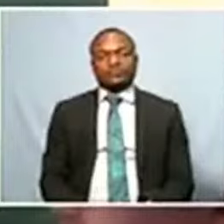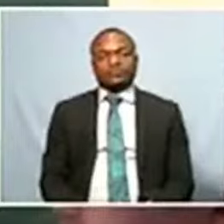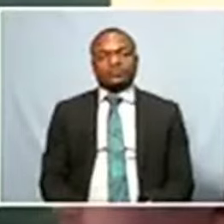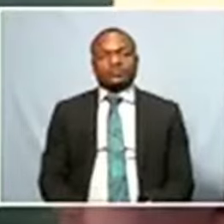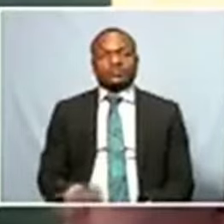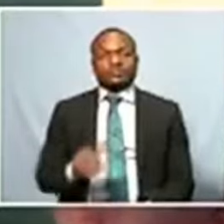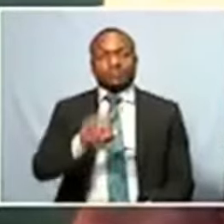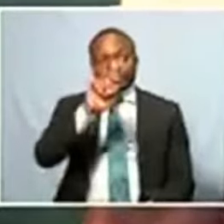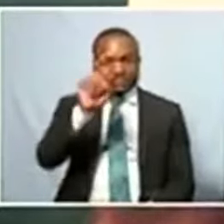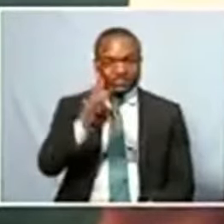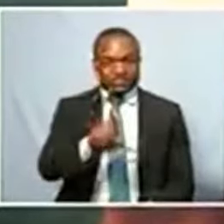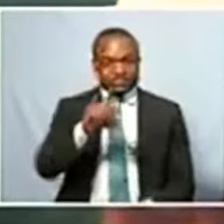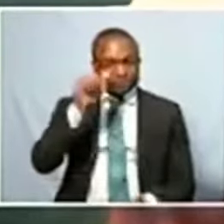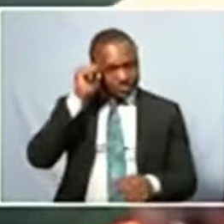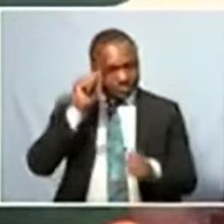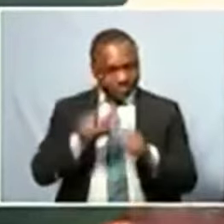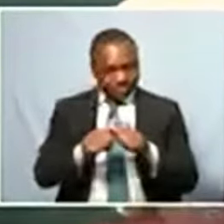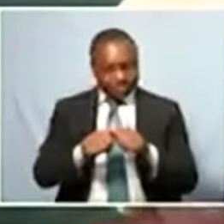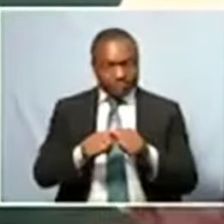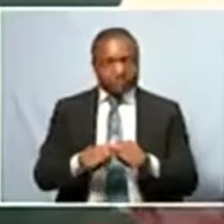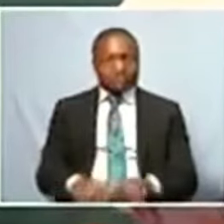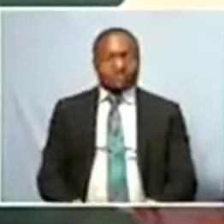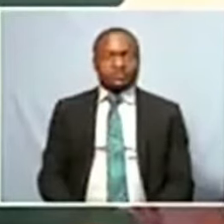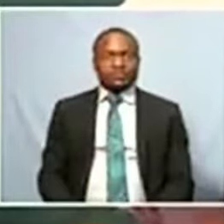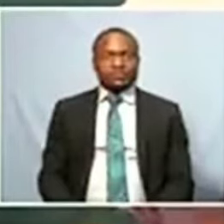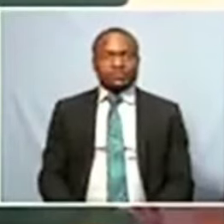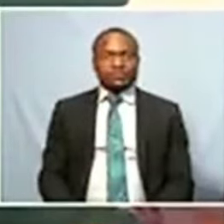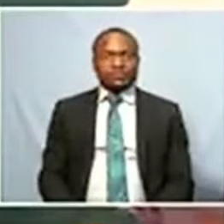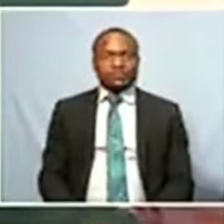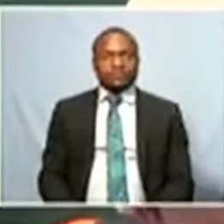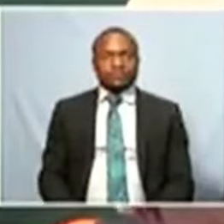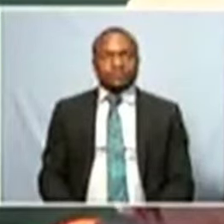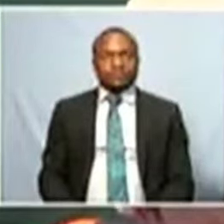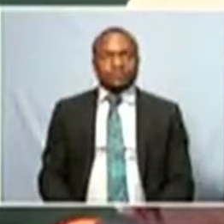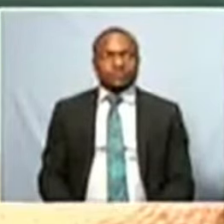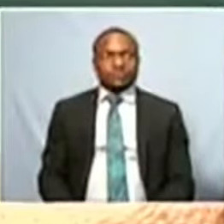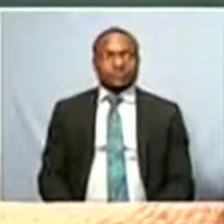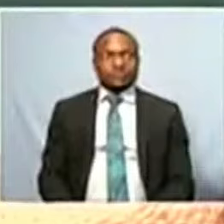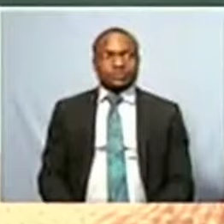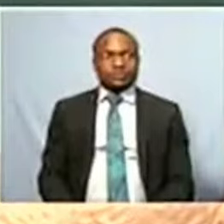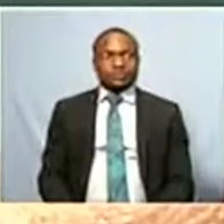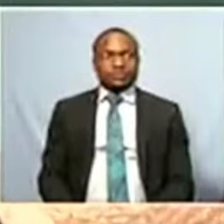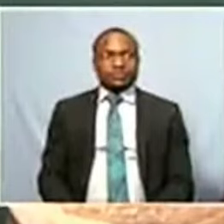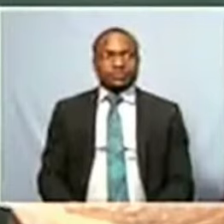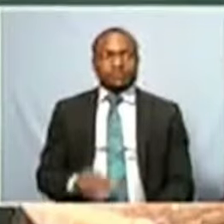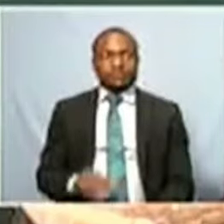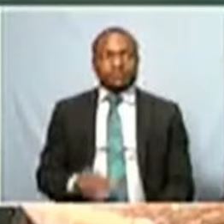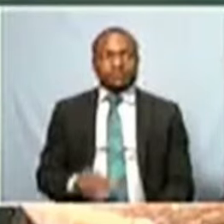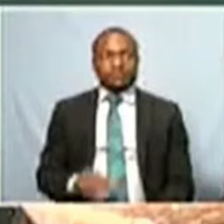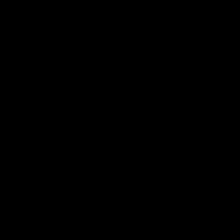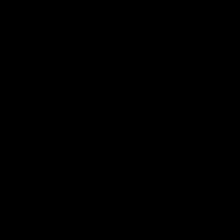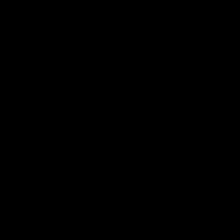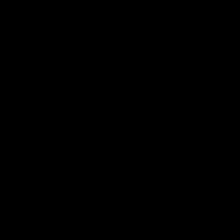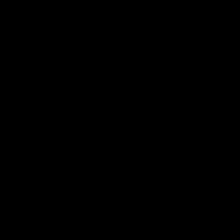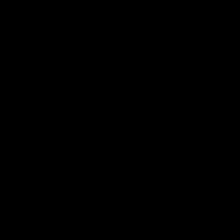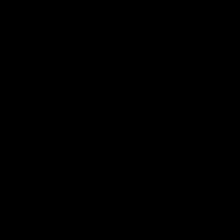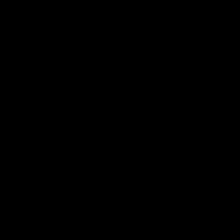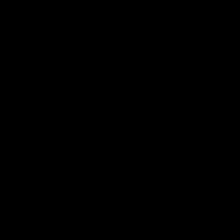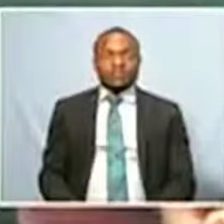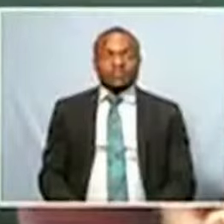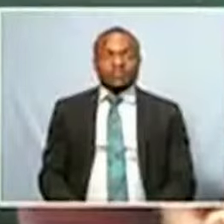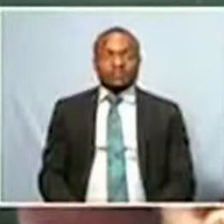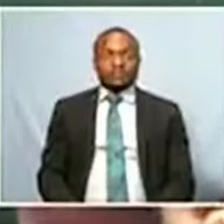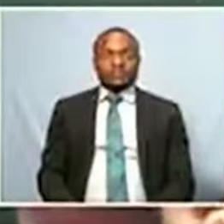The question is resolved in the affirmative. Sorry, the ayes have